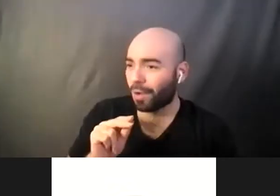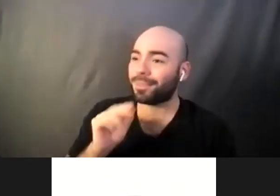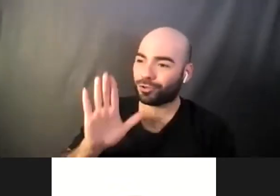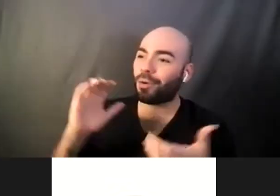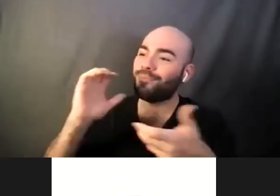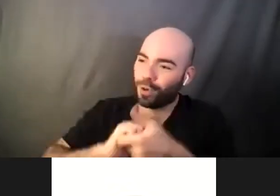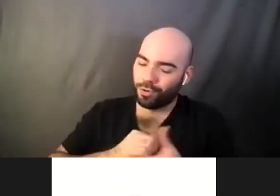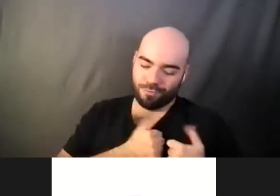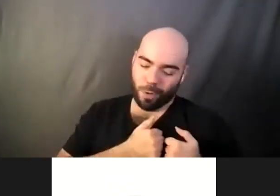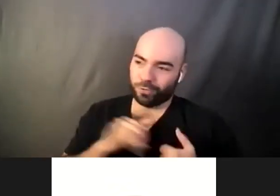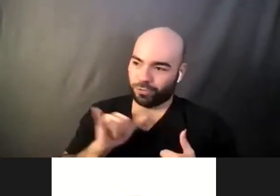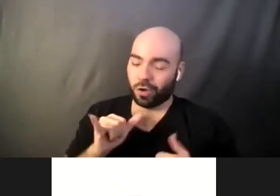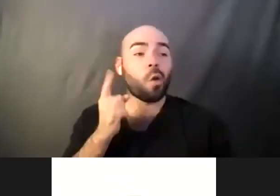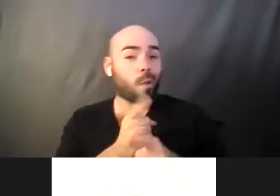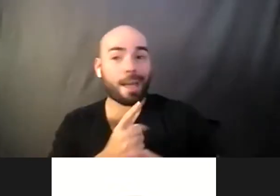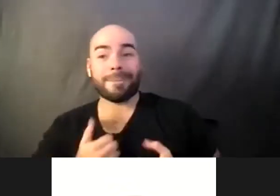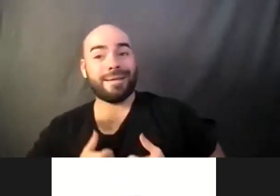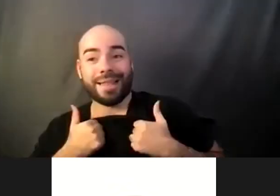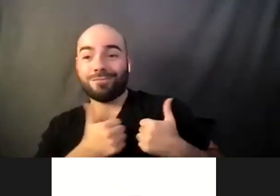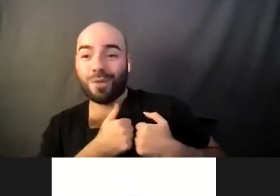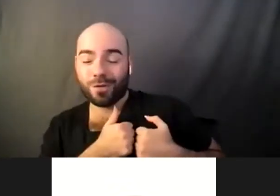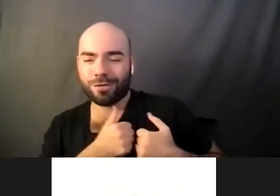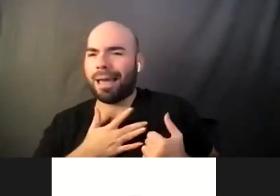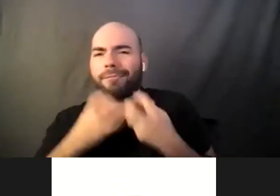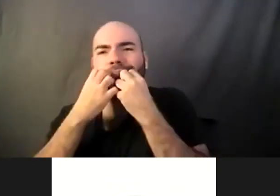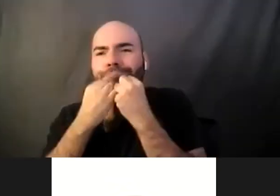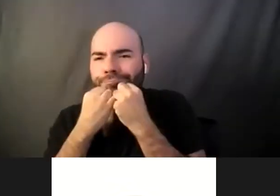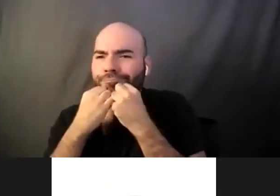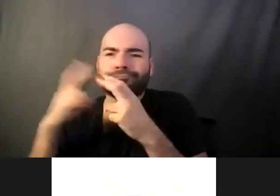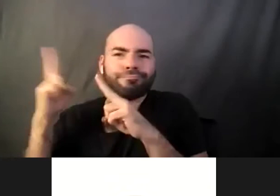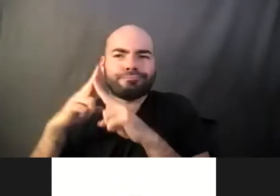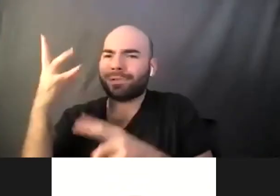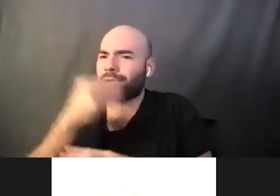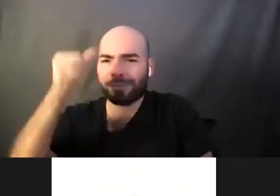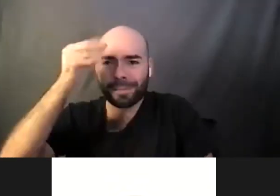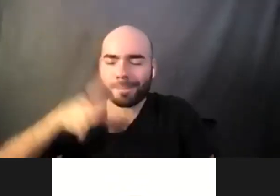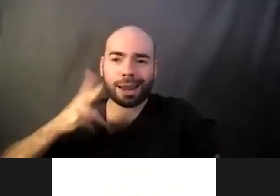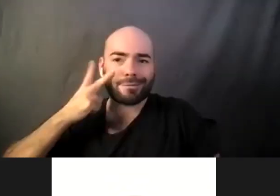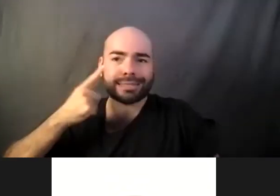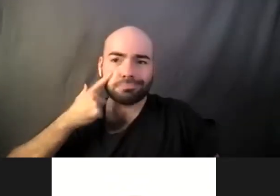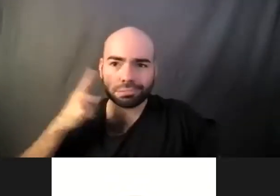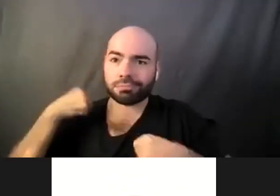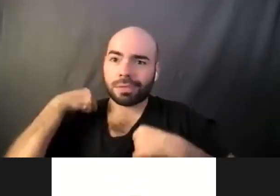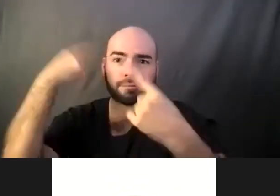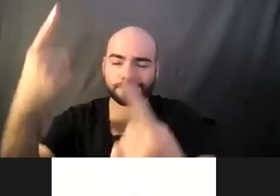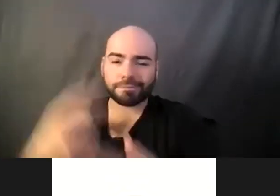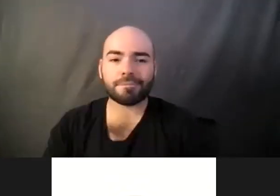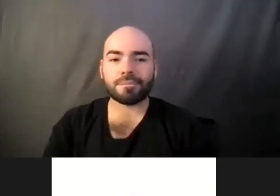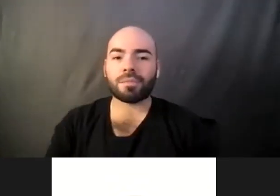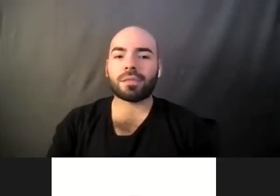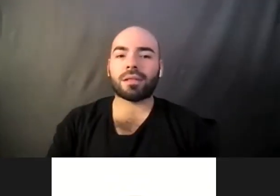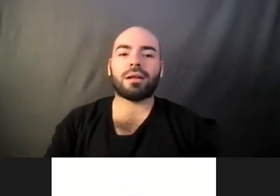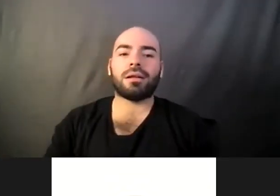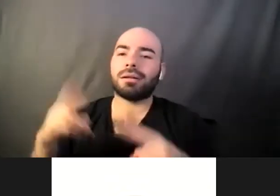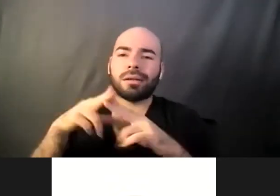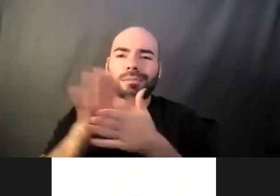My partner, my life partner, my everything, like the most beautiful man I've still ever seen. The kindest person I